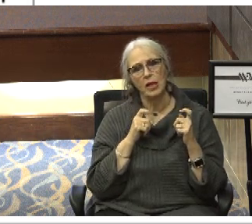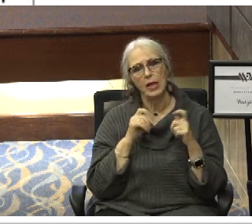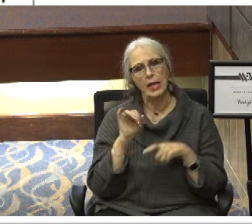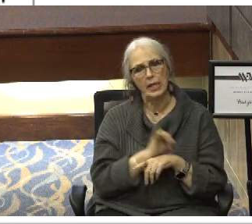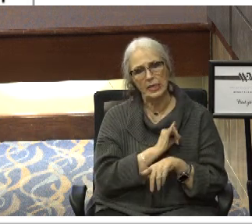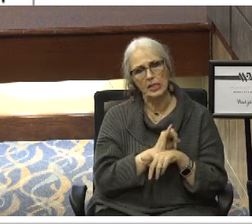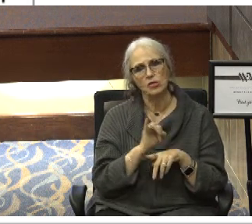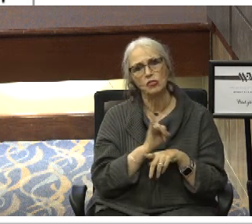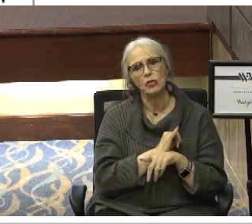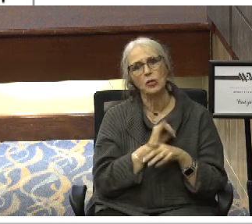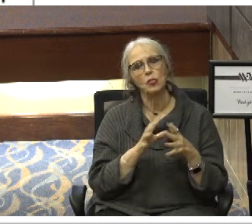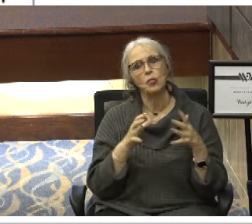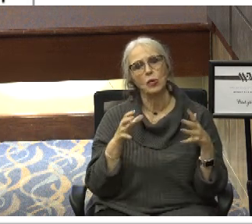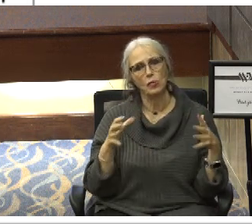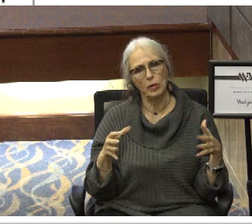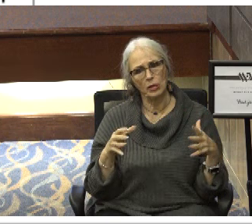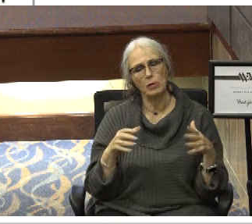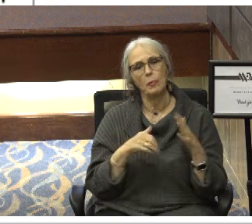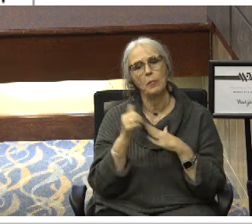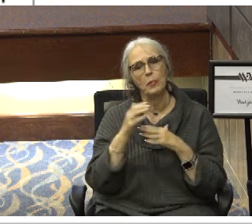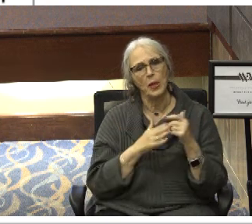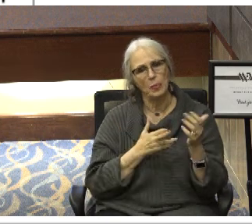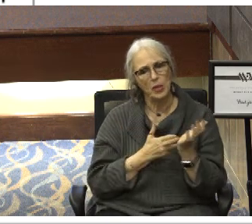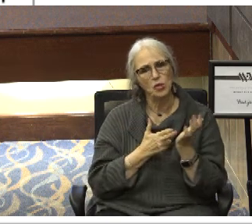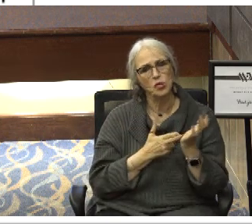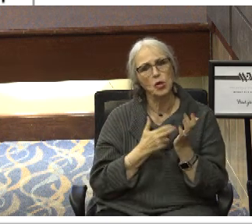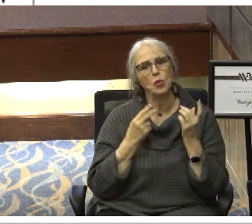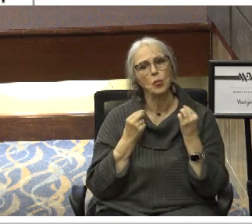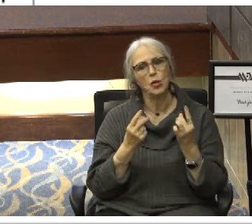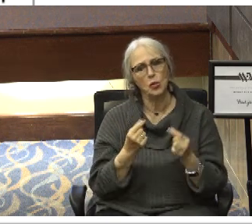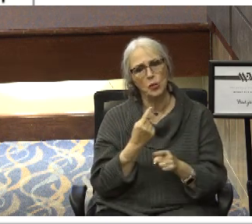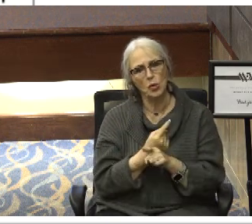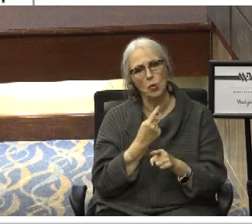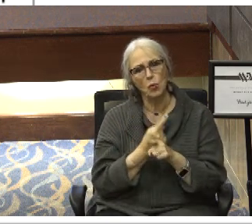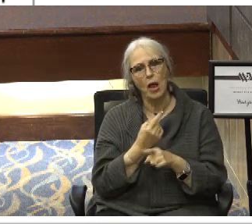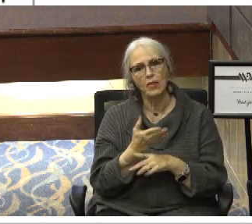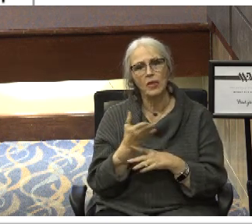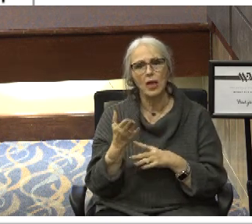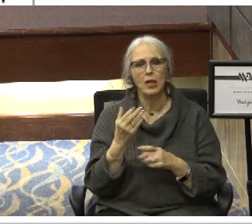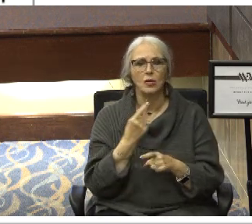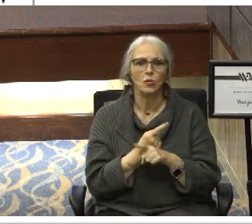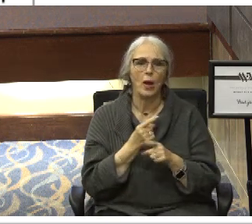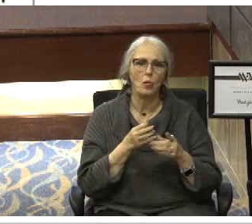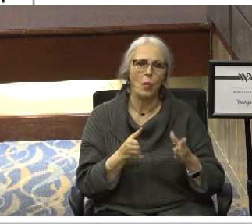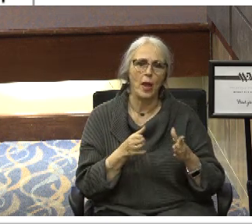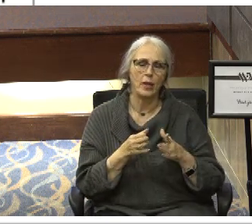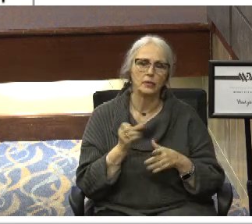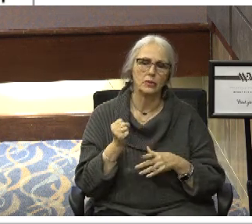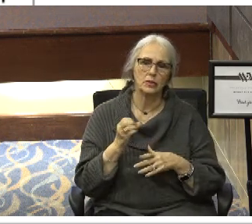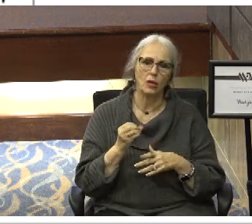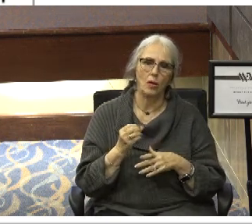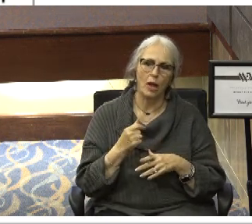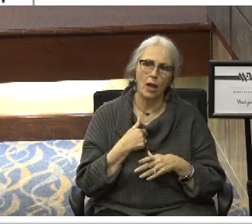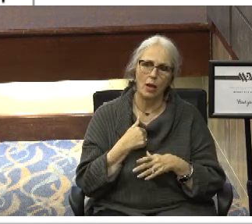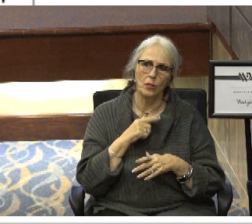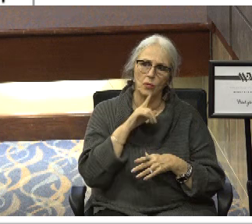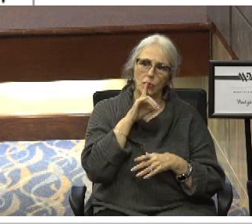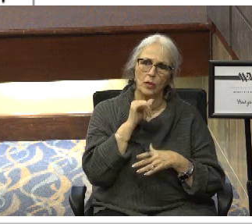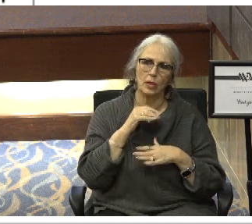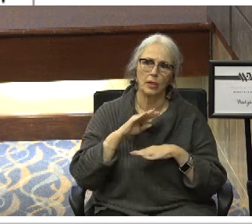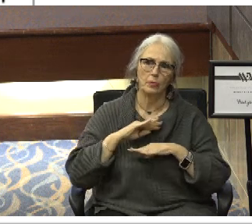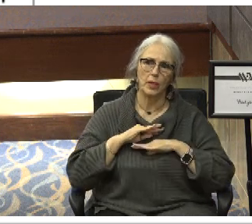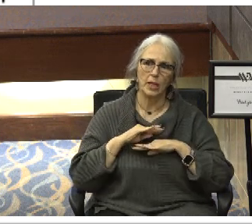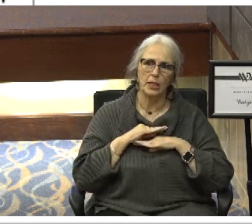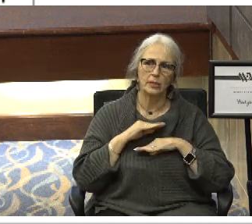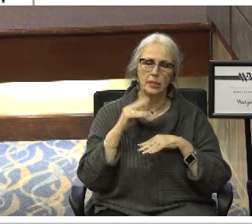industry being built, making sure that we're doing the right thing in the right manner. So I'm quite pleased to